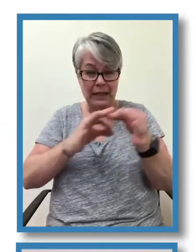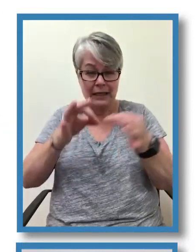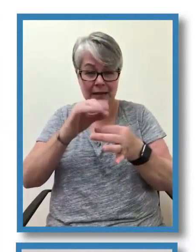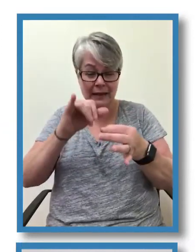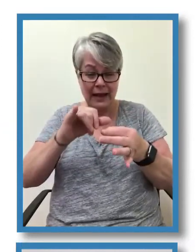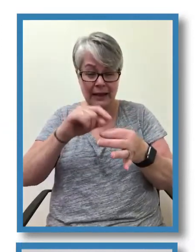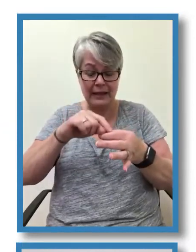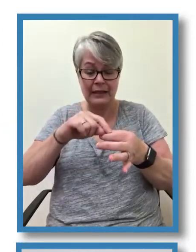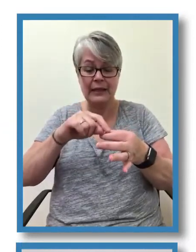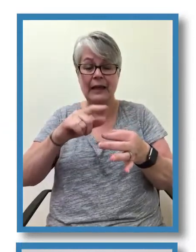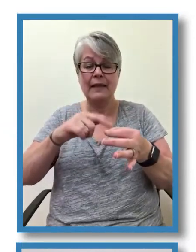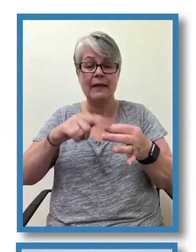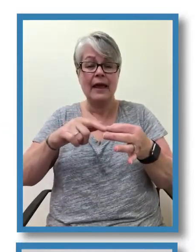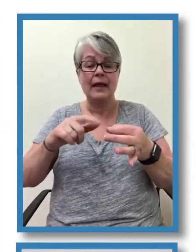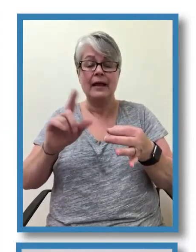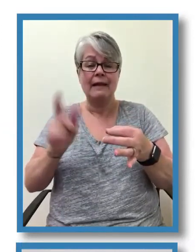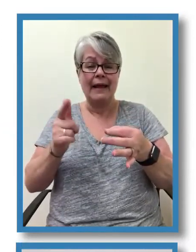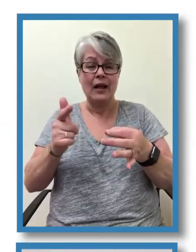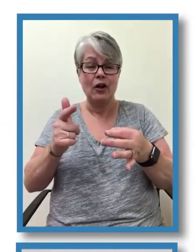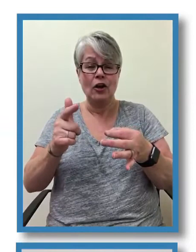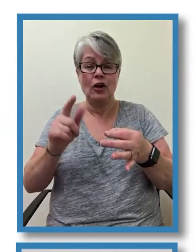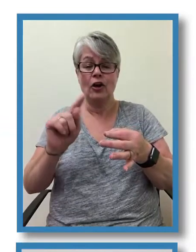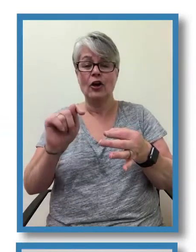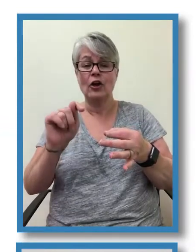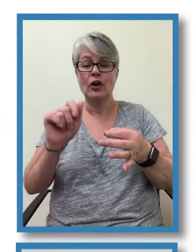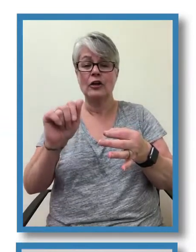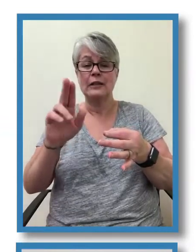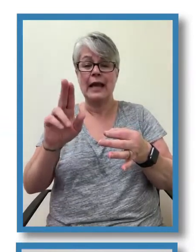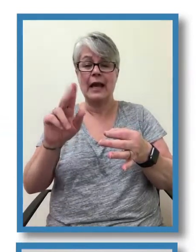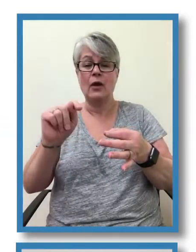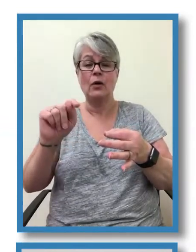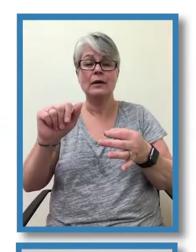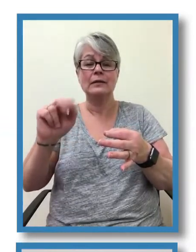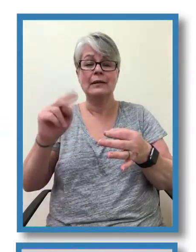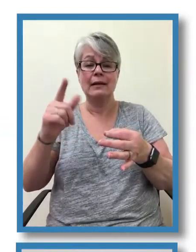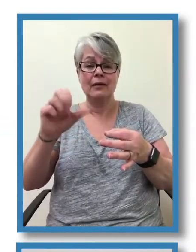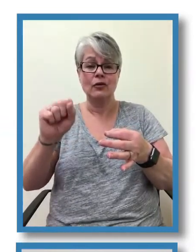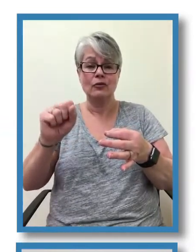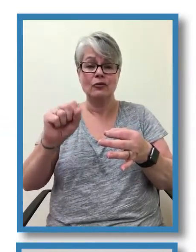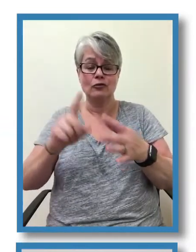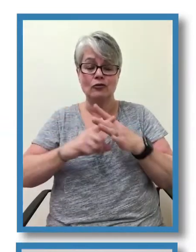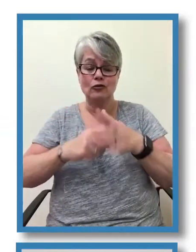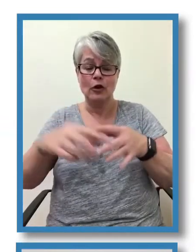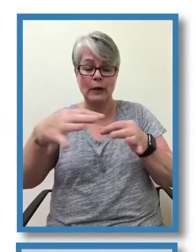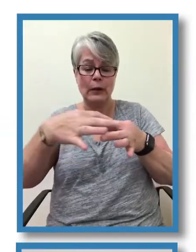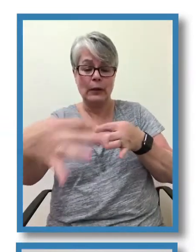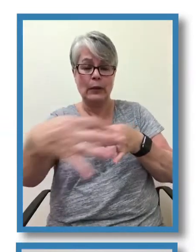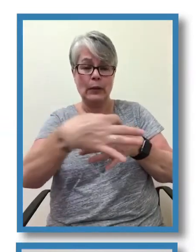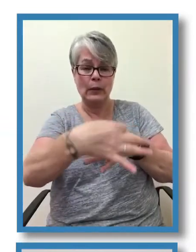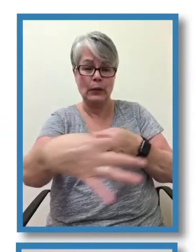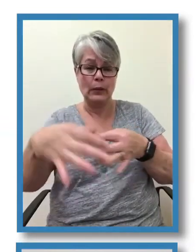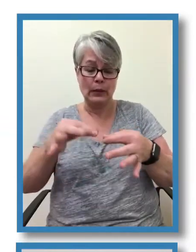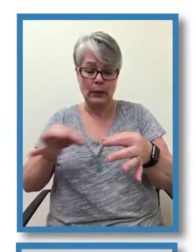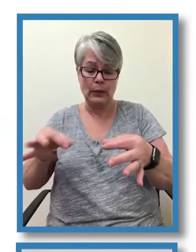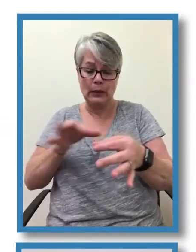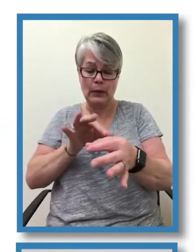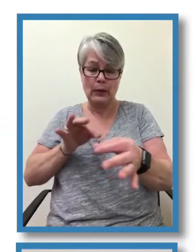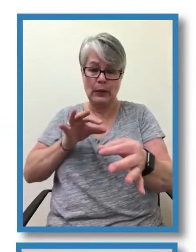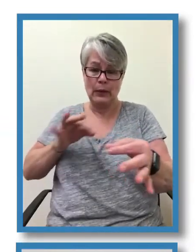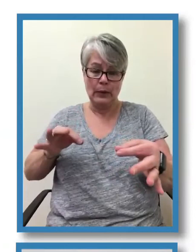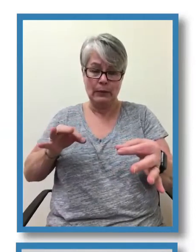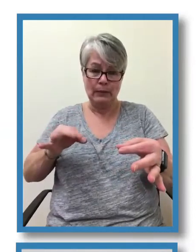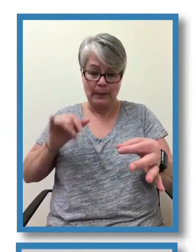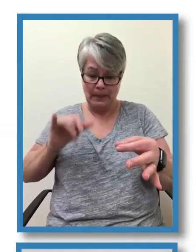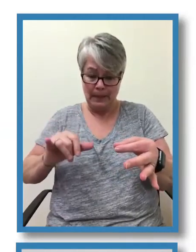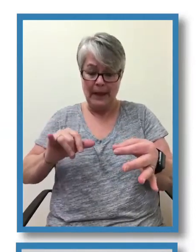you get changes, alterations in the brain structure with shrinkage of the hippocampus, and then you start to get problems with memory. So you can